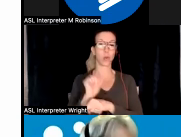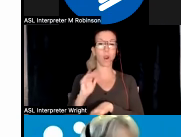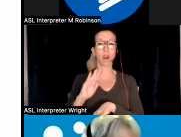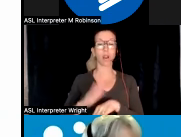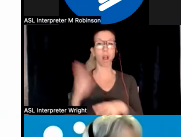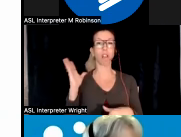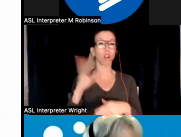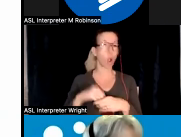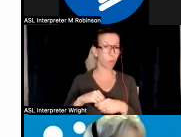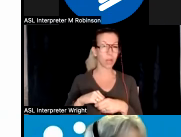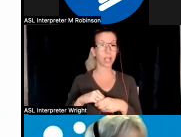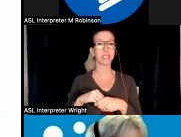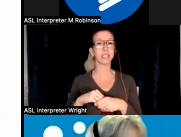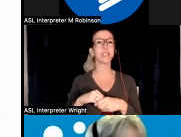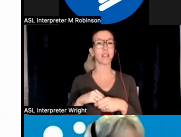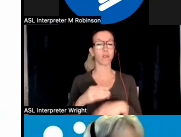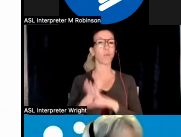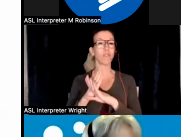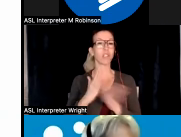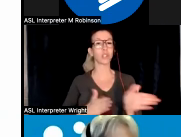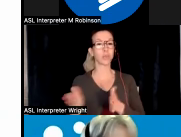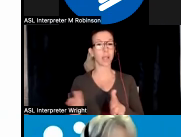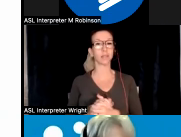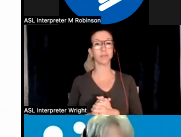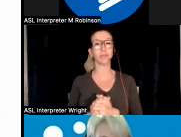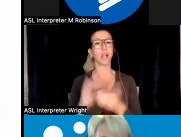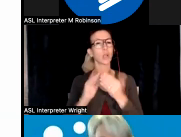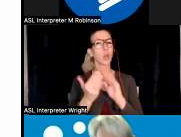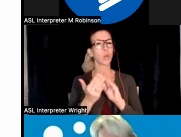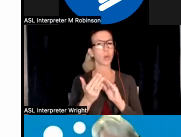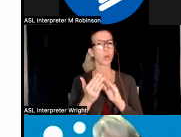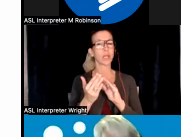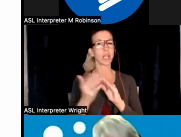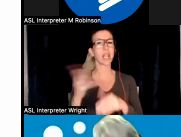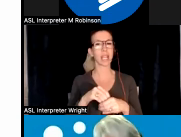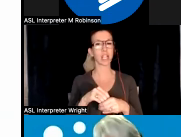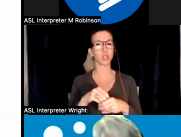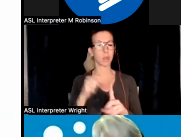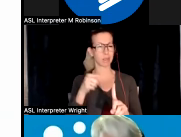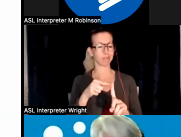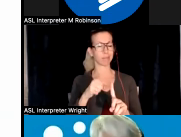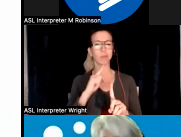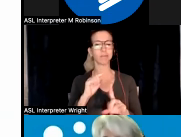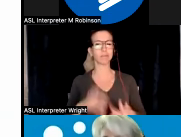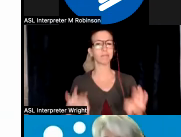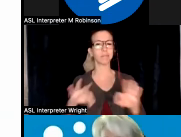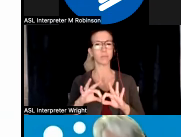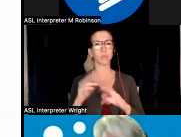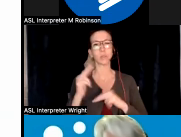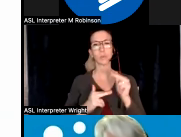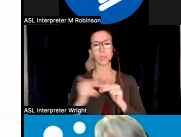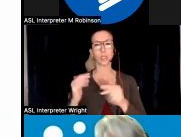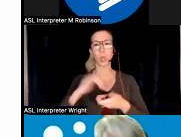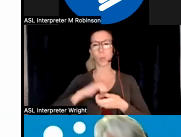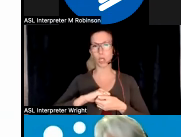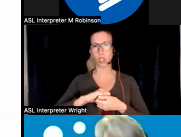comprehensive prevention plan, and community engagement is an element that is critical to build partnerships and to build a support with